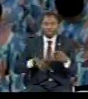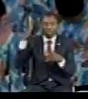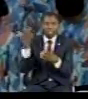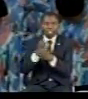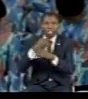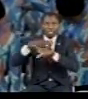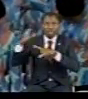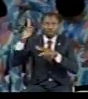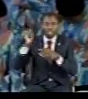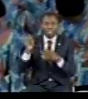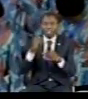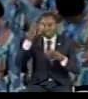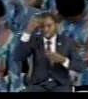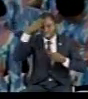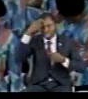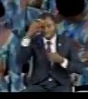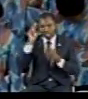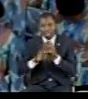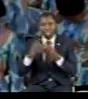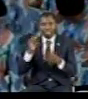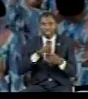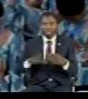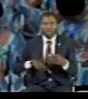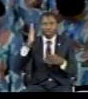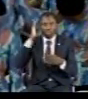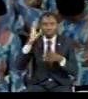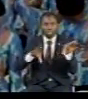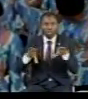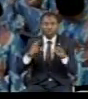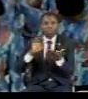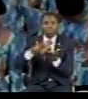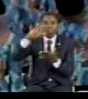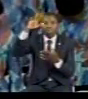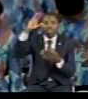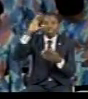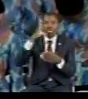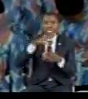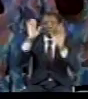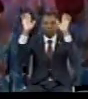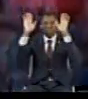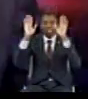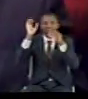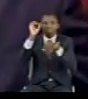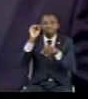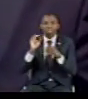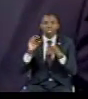The Lord will do gloriously and wonderfully in Jesus'